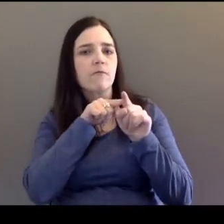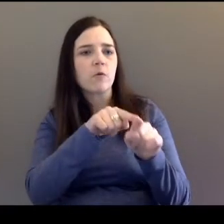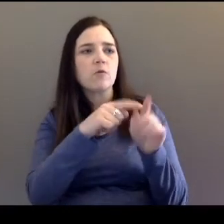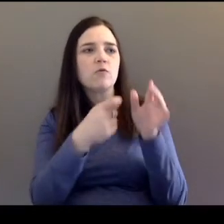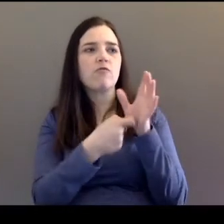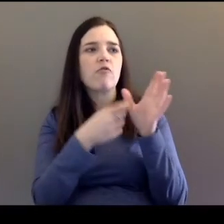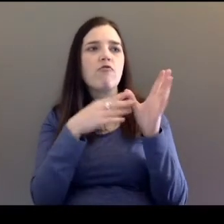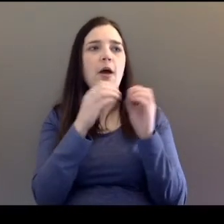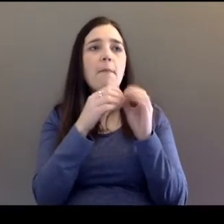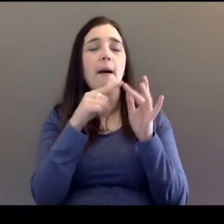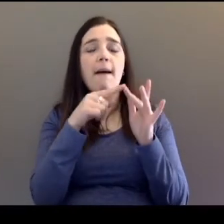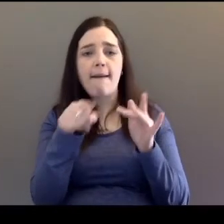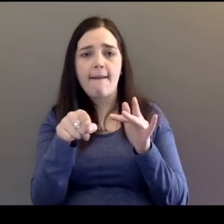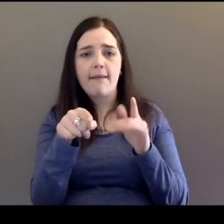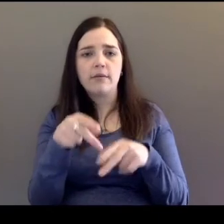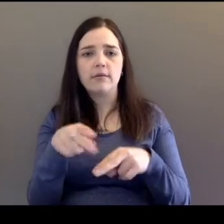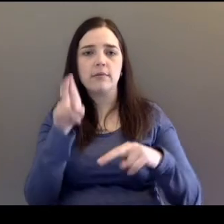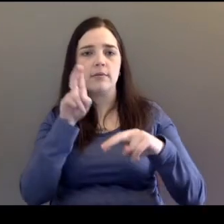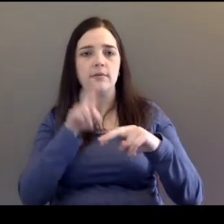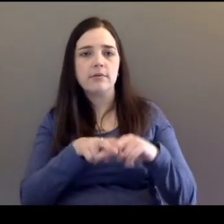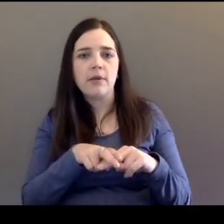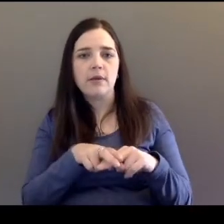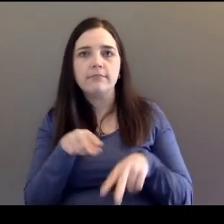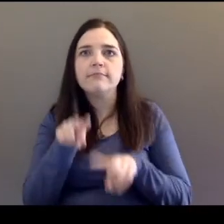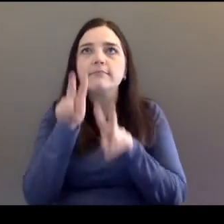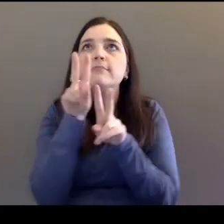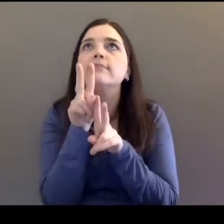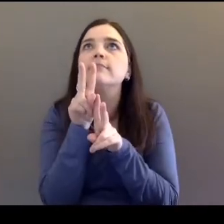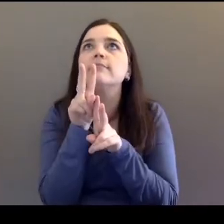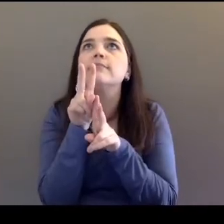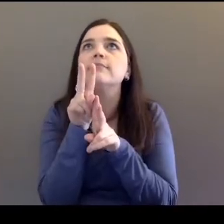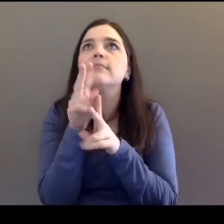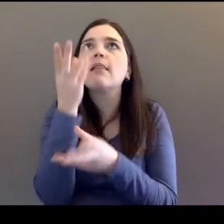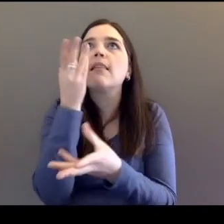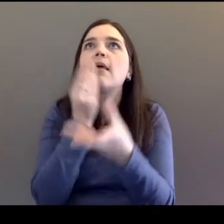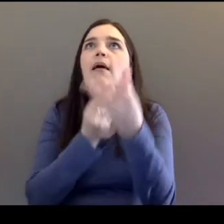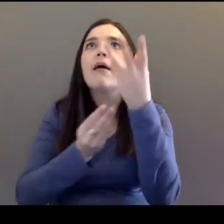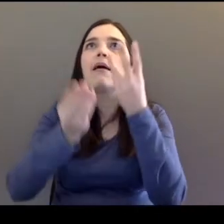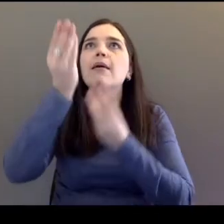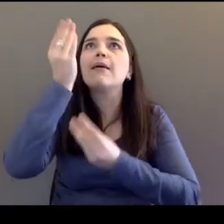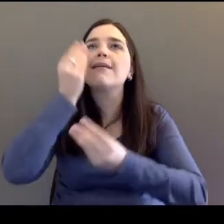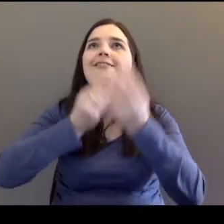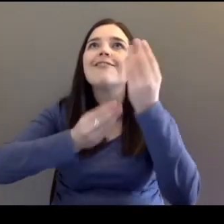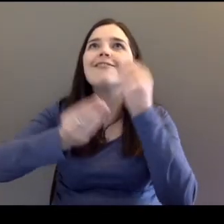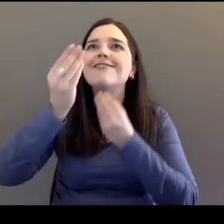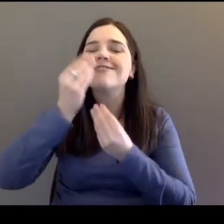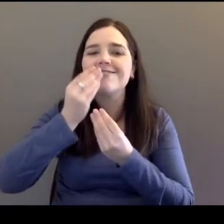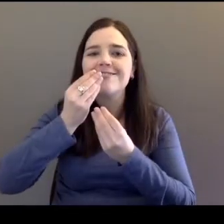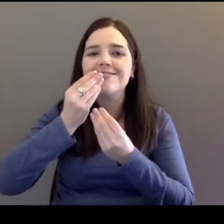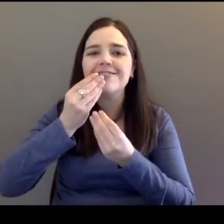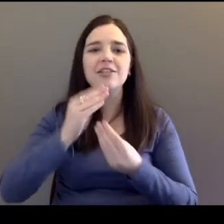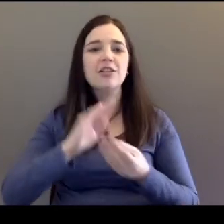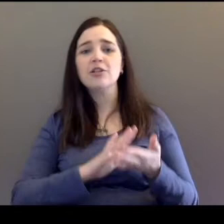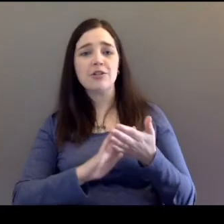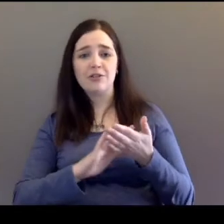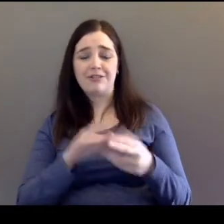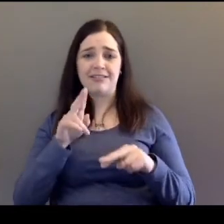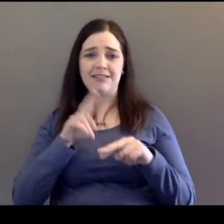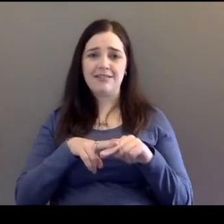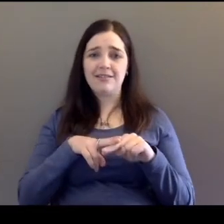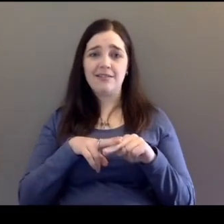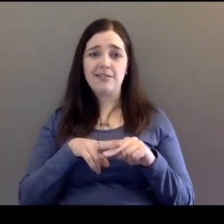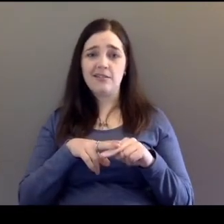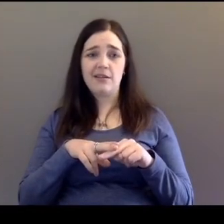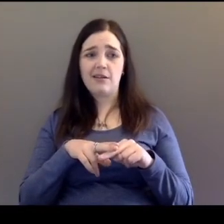rabbi sat at his feet and learned from him. Mary isn't sitting in a